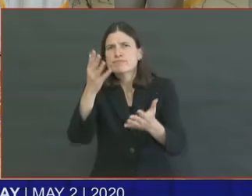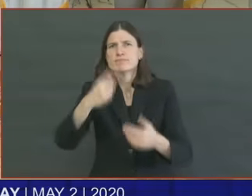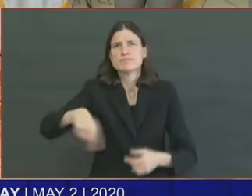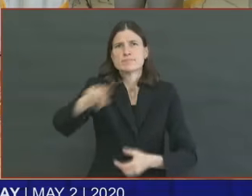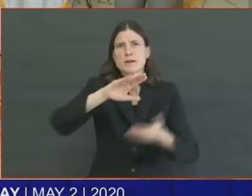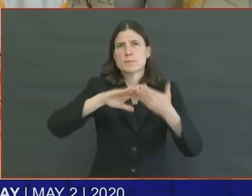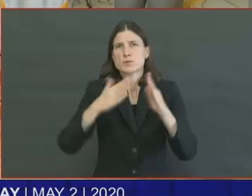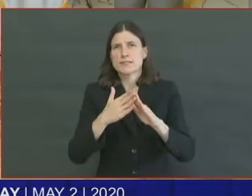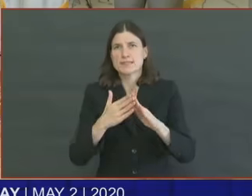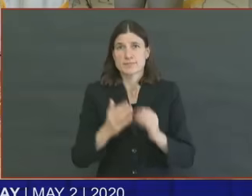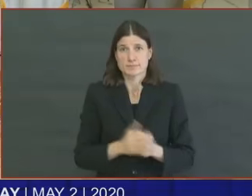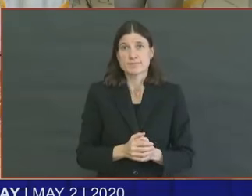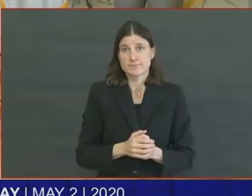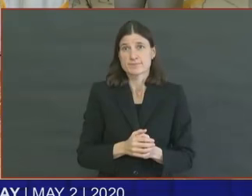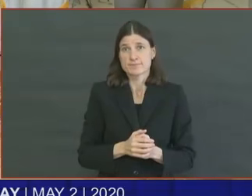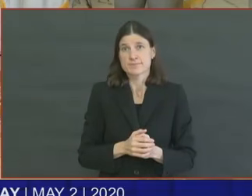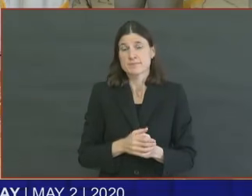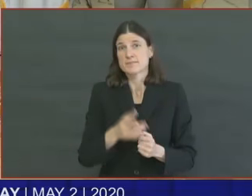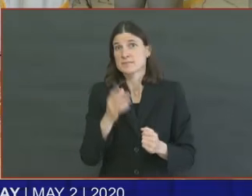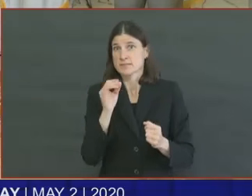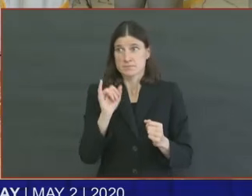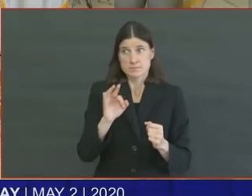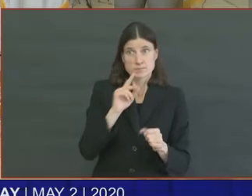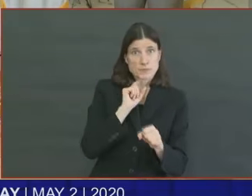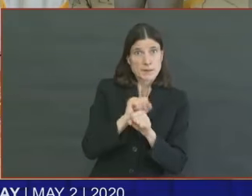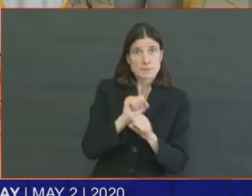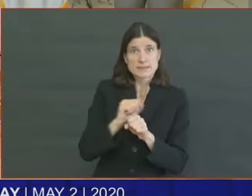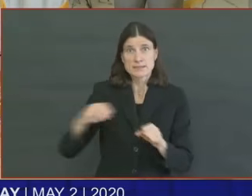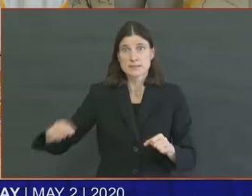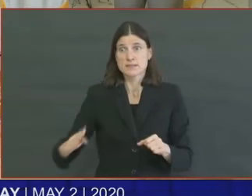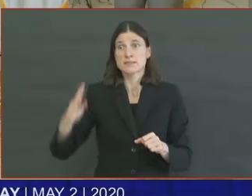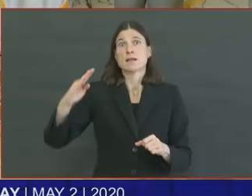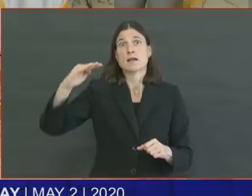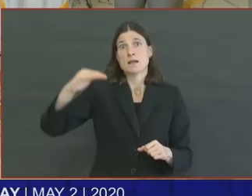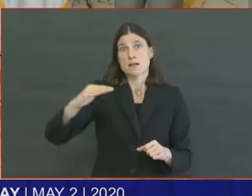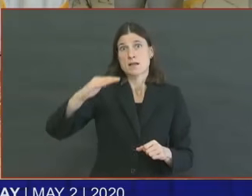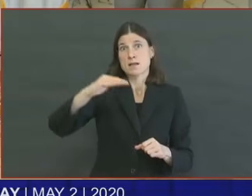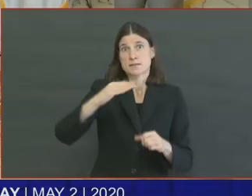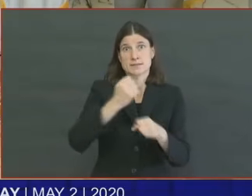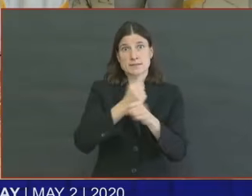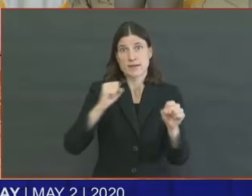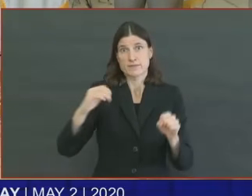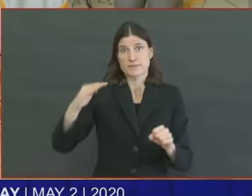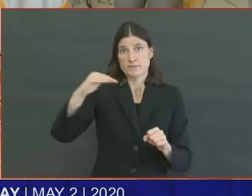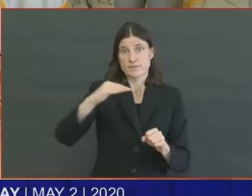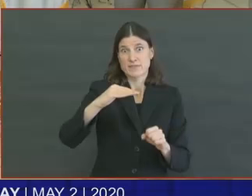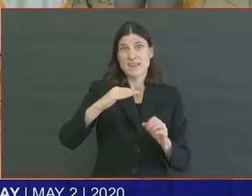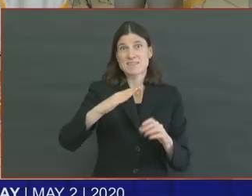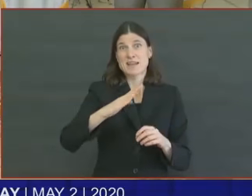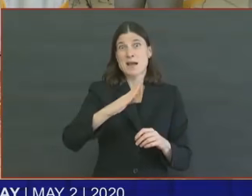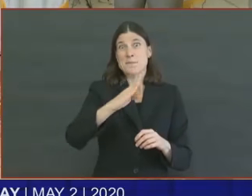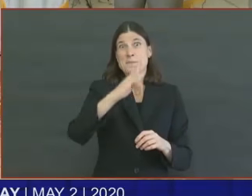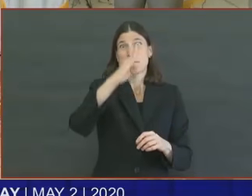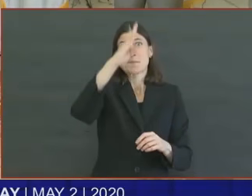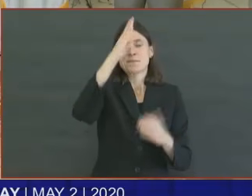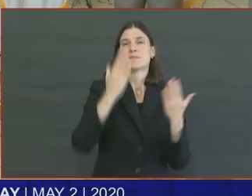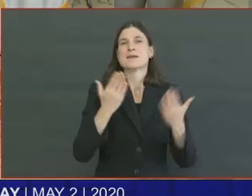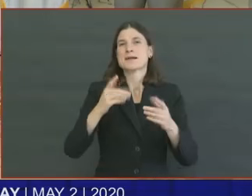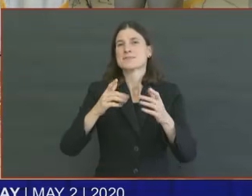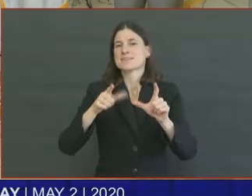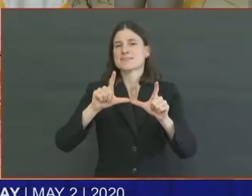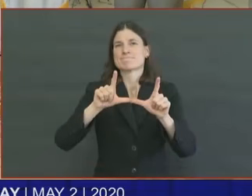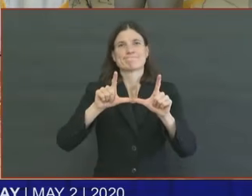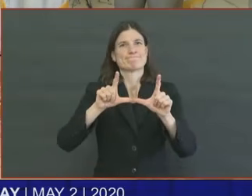then what fact patterns might get us more nervous, which would require me to have to rein